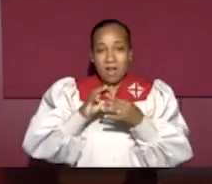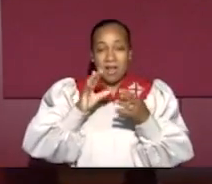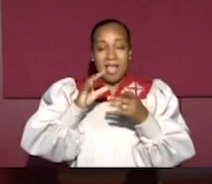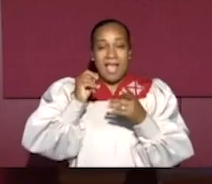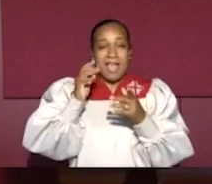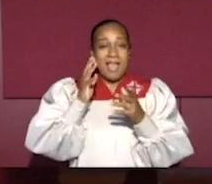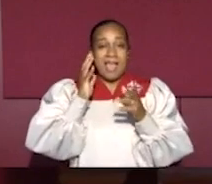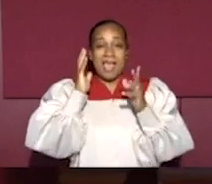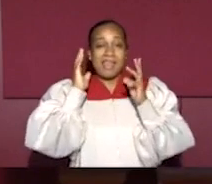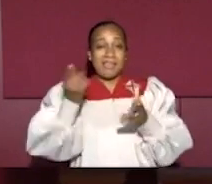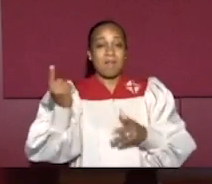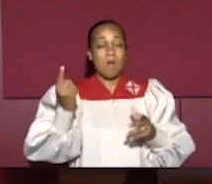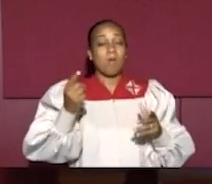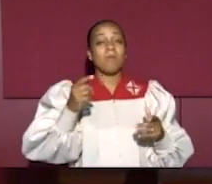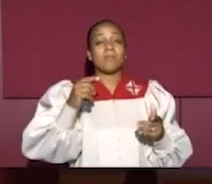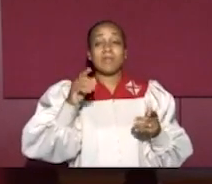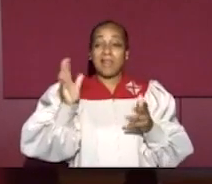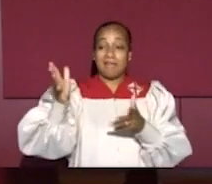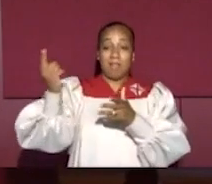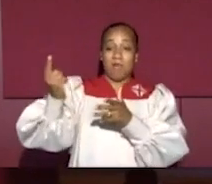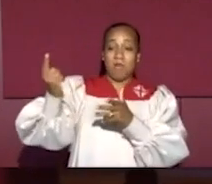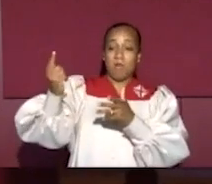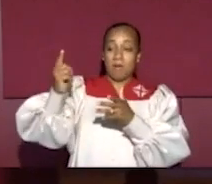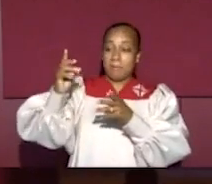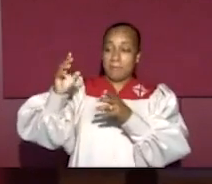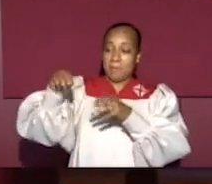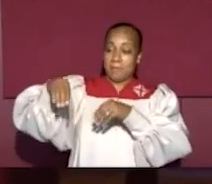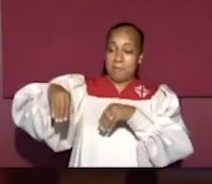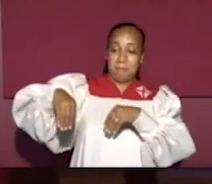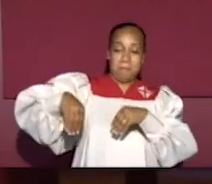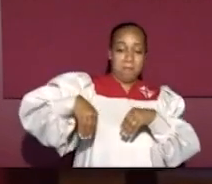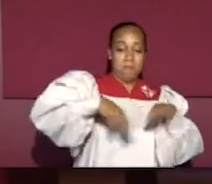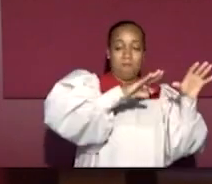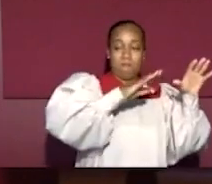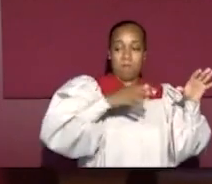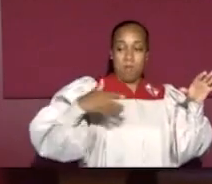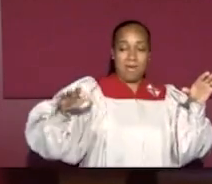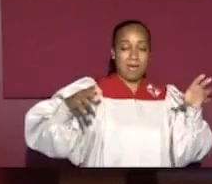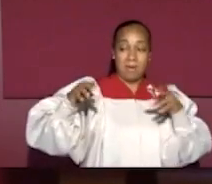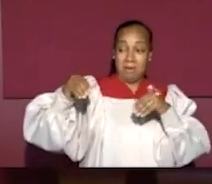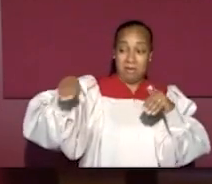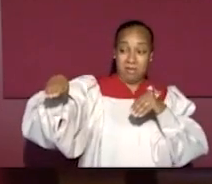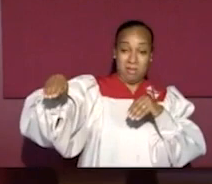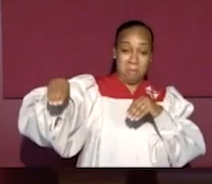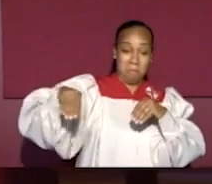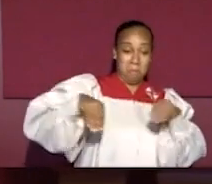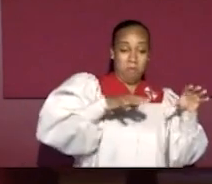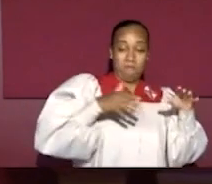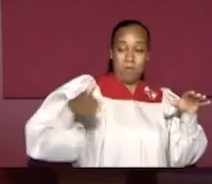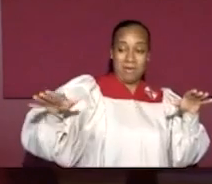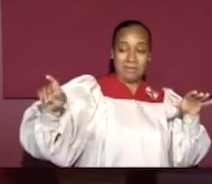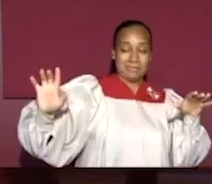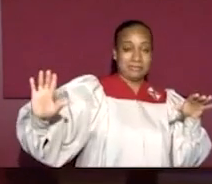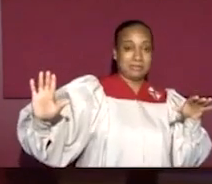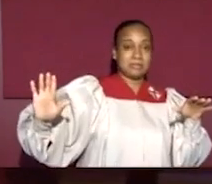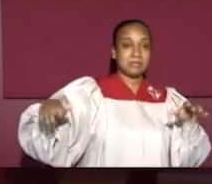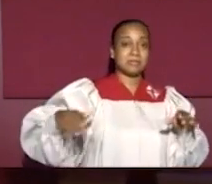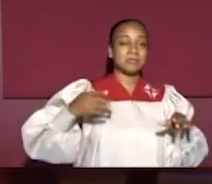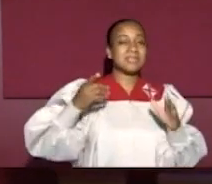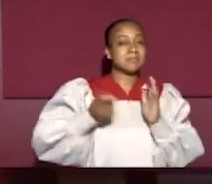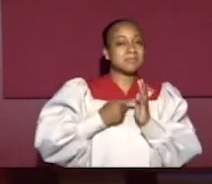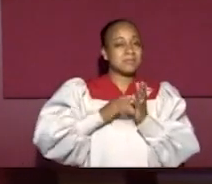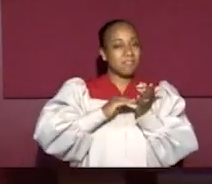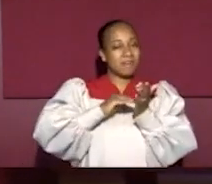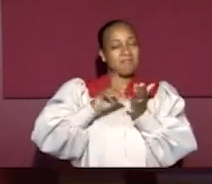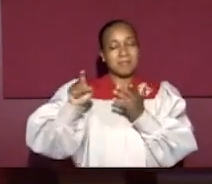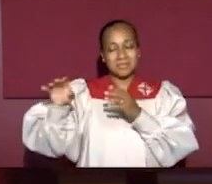alone. We said leave it alone literally means to move away. To move away. Sometimes to forgive, you just have